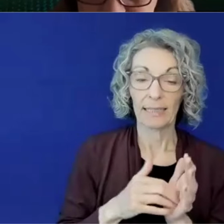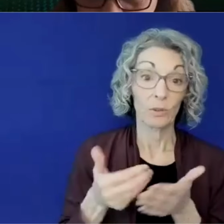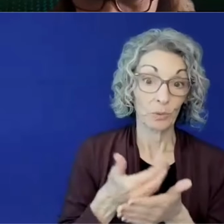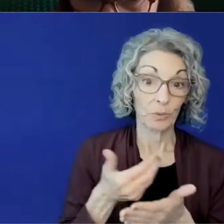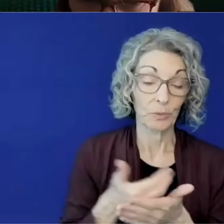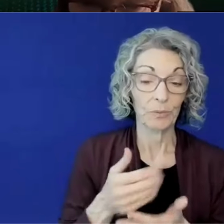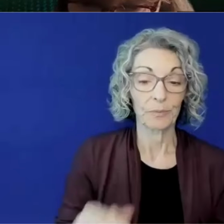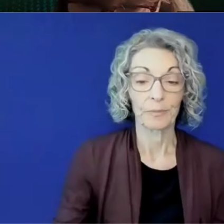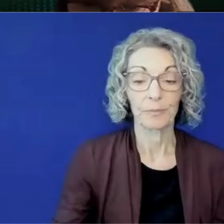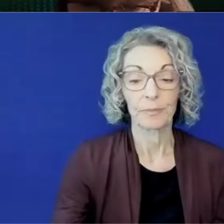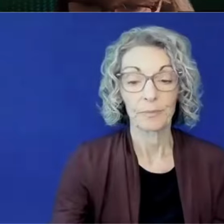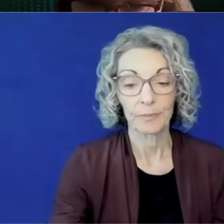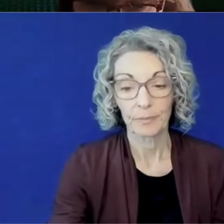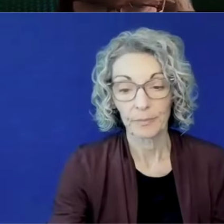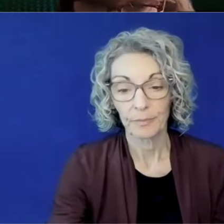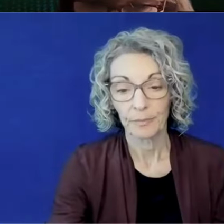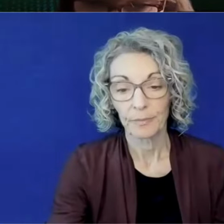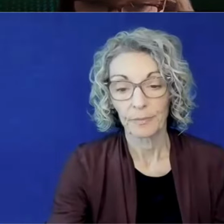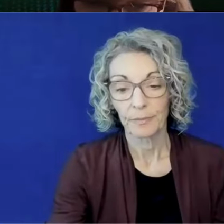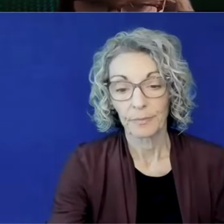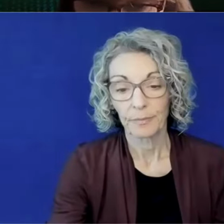Okay.